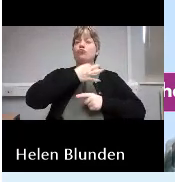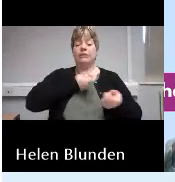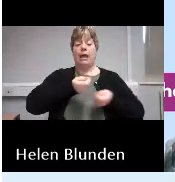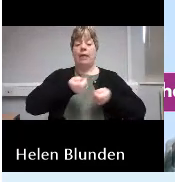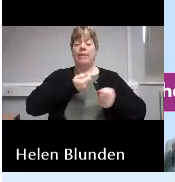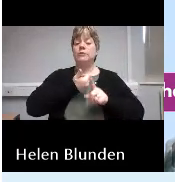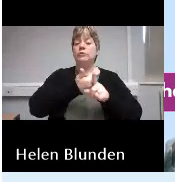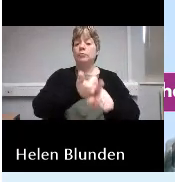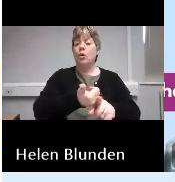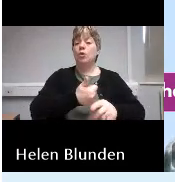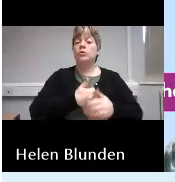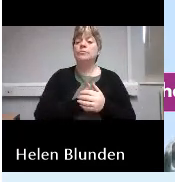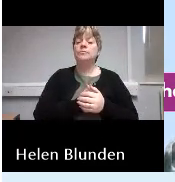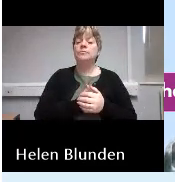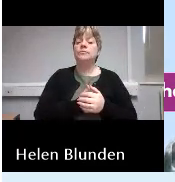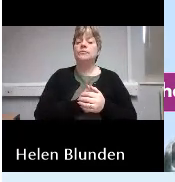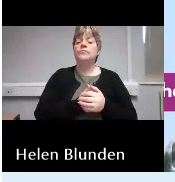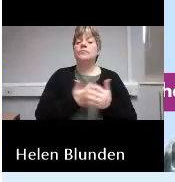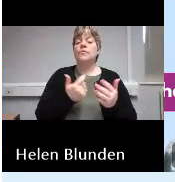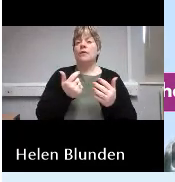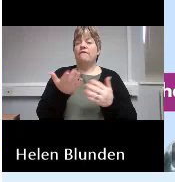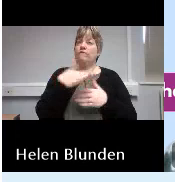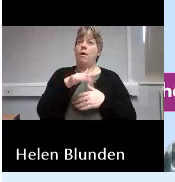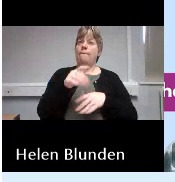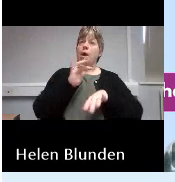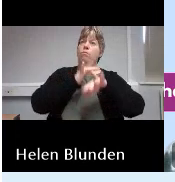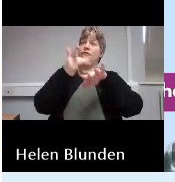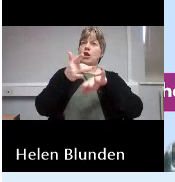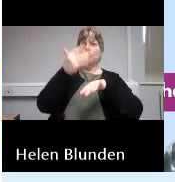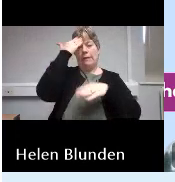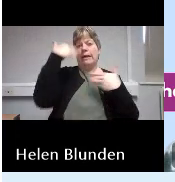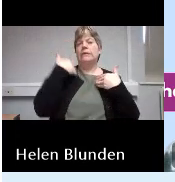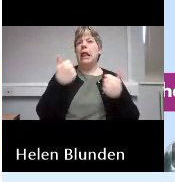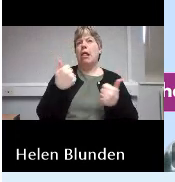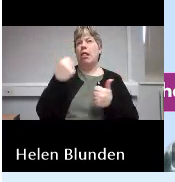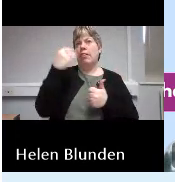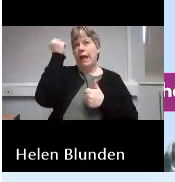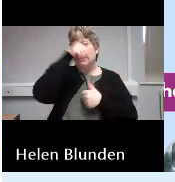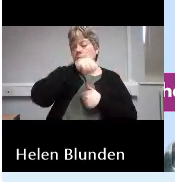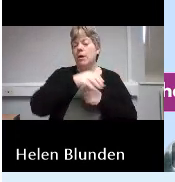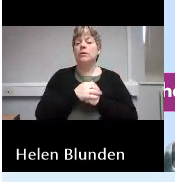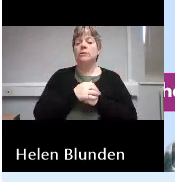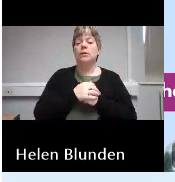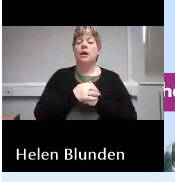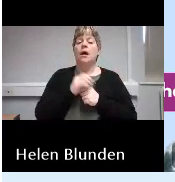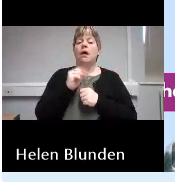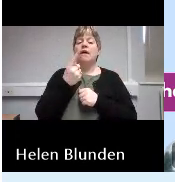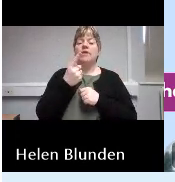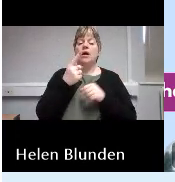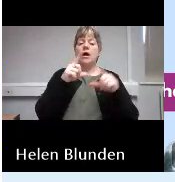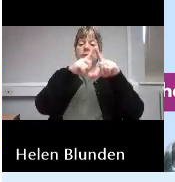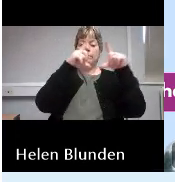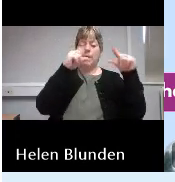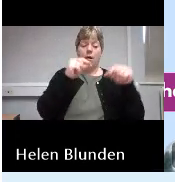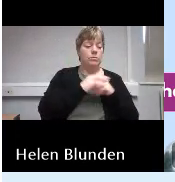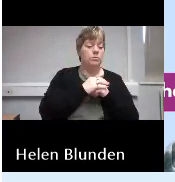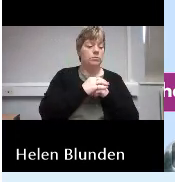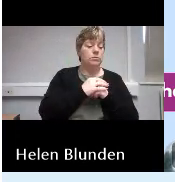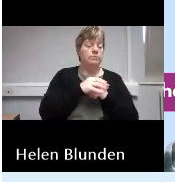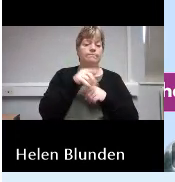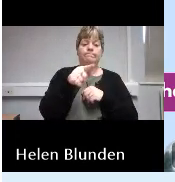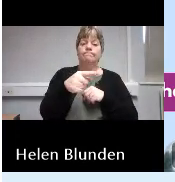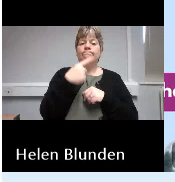and stabilisation by a mental health care professional. You'll see the first green box on the left reflects